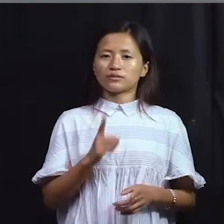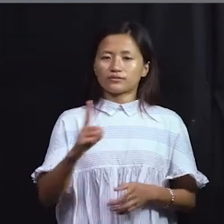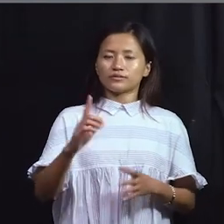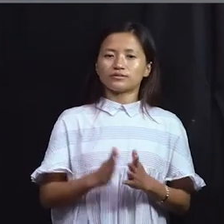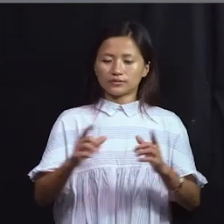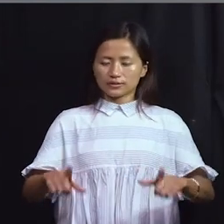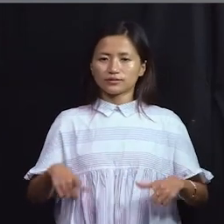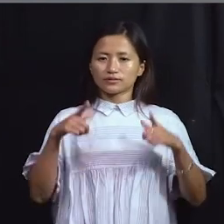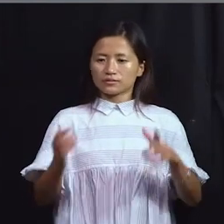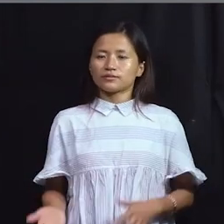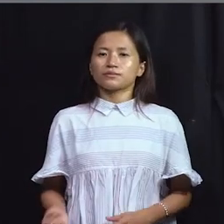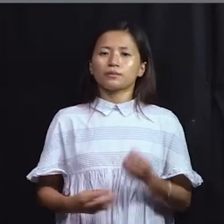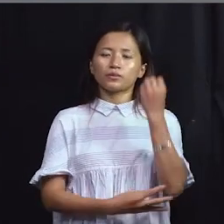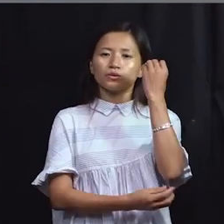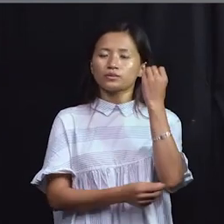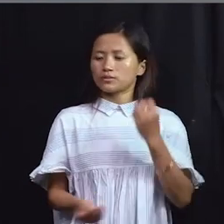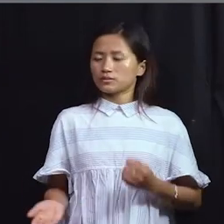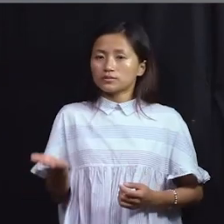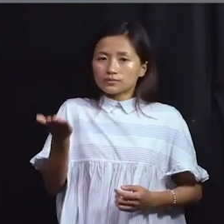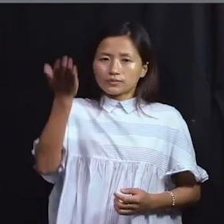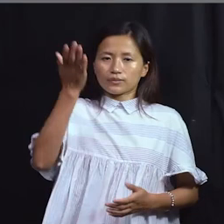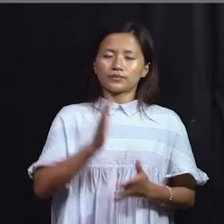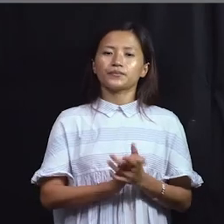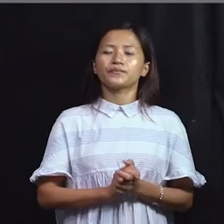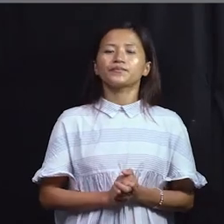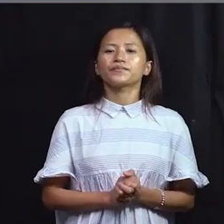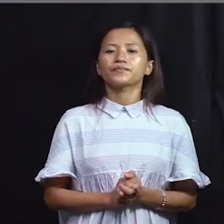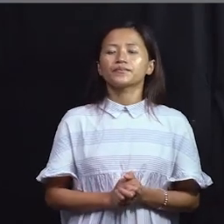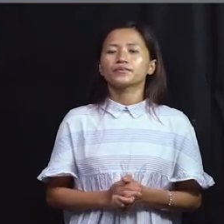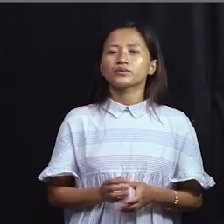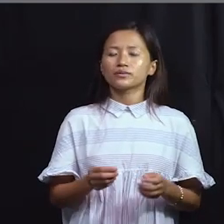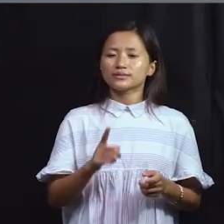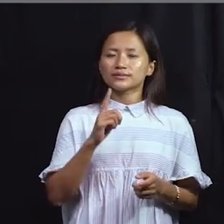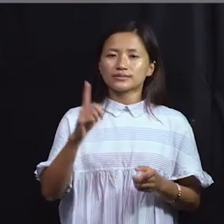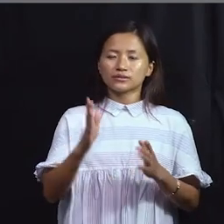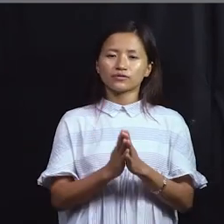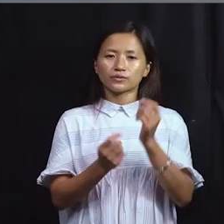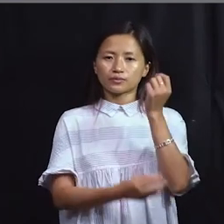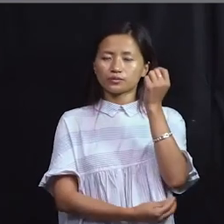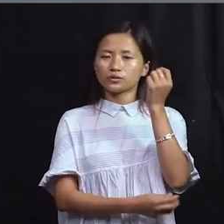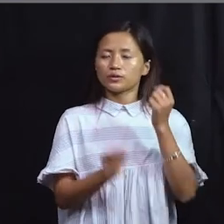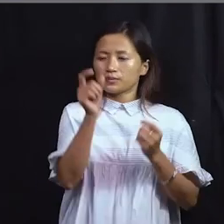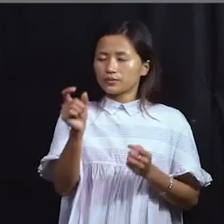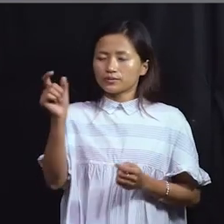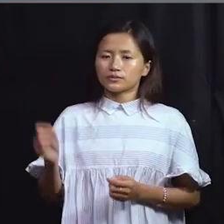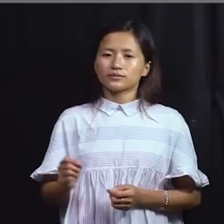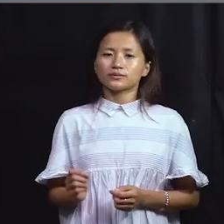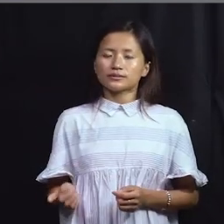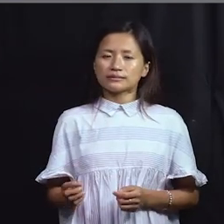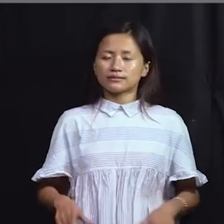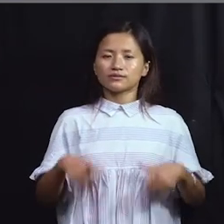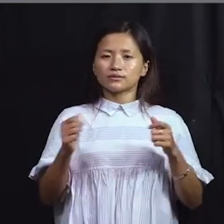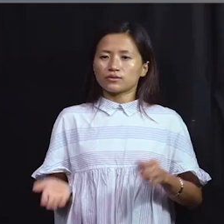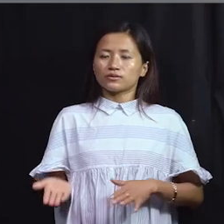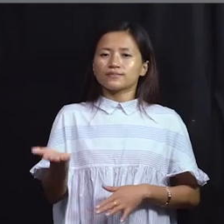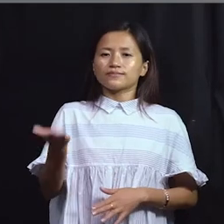also rise. So when the standard of living of the poor people rises, the gap, the